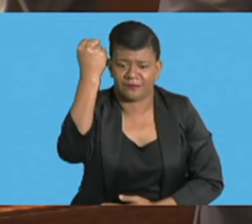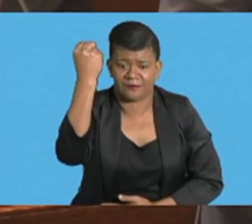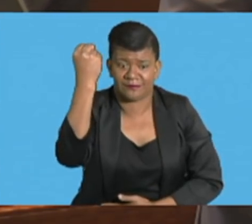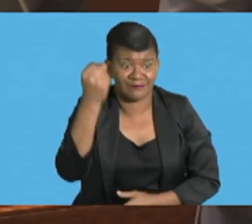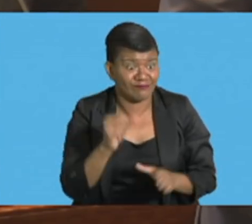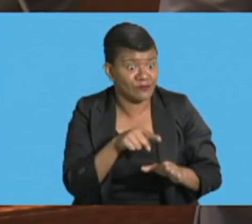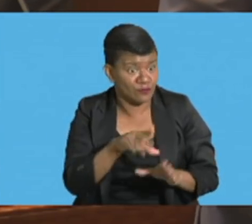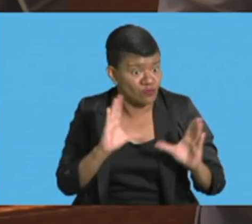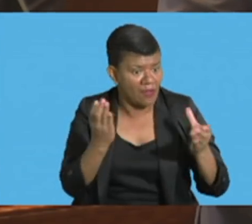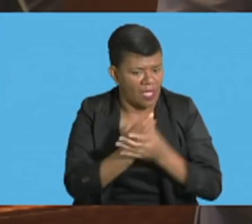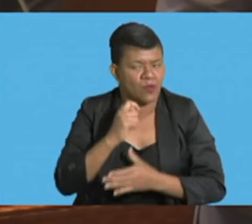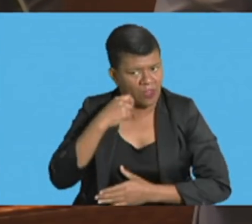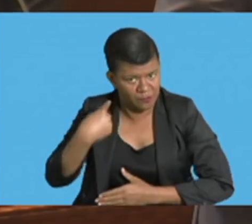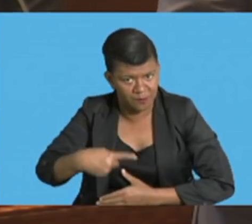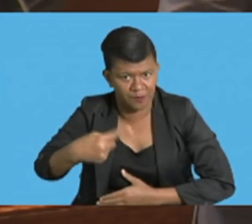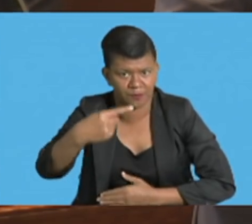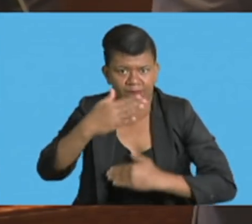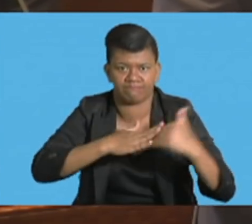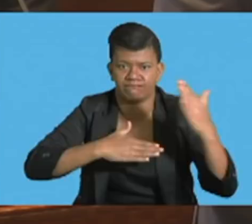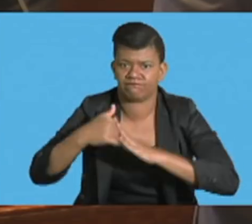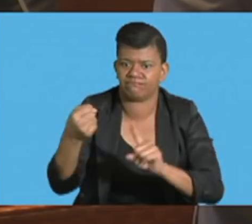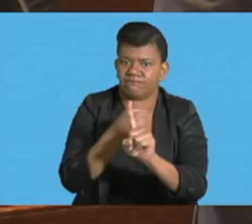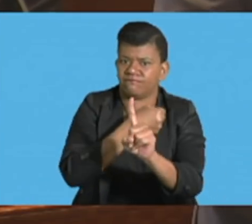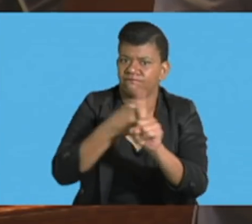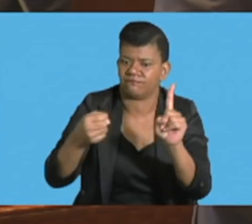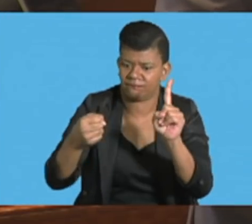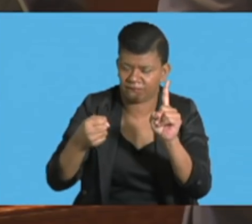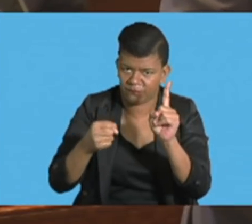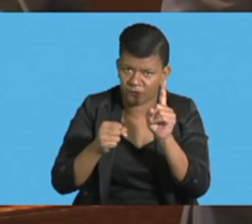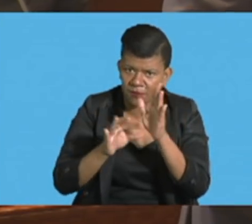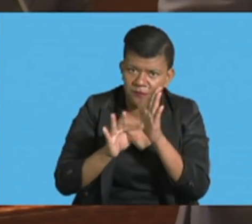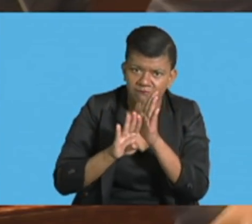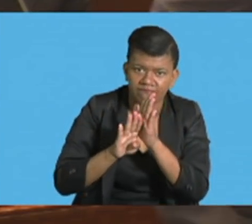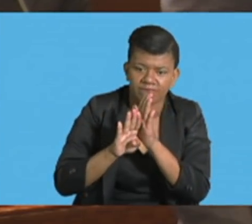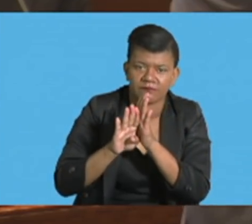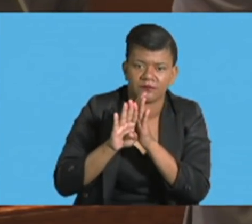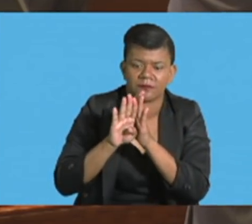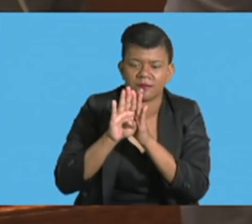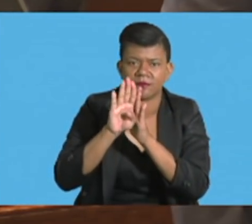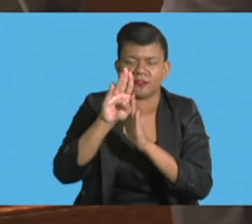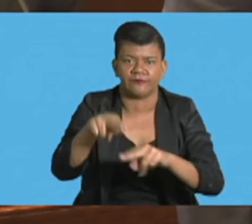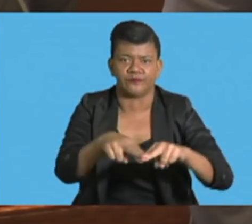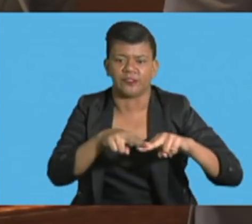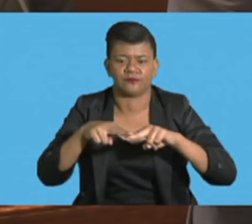build on this progress, and together we will move our nation forward. With that, Mr. Speaker, the